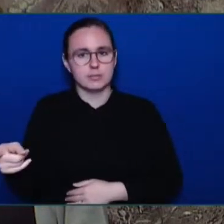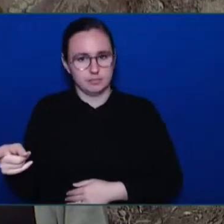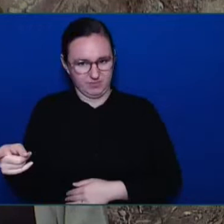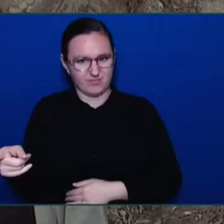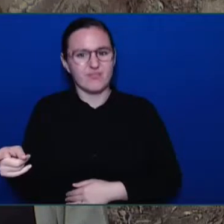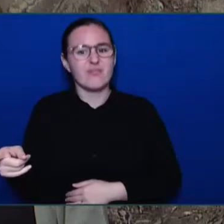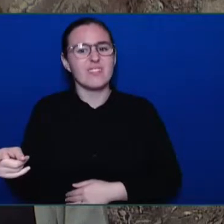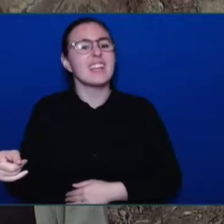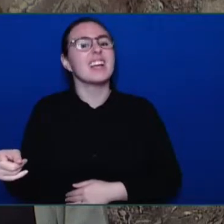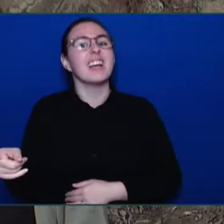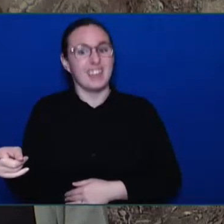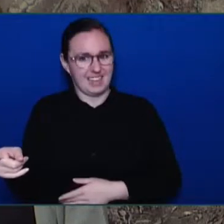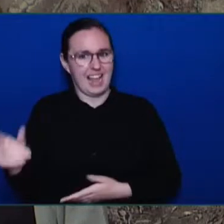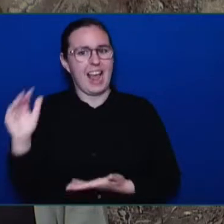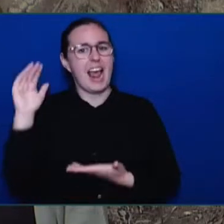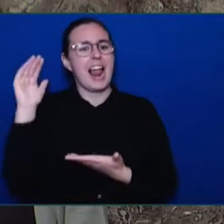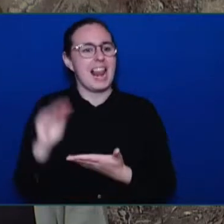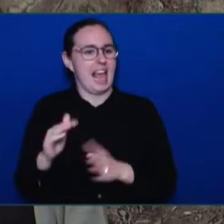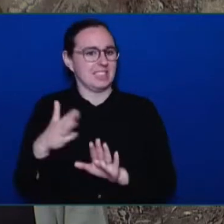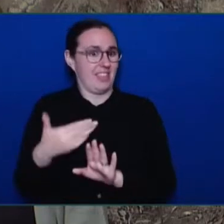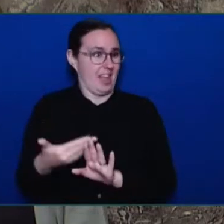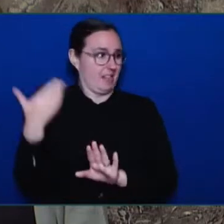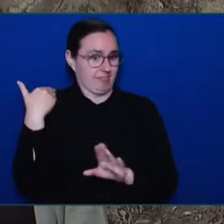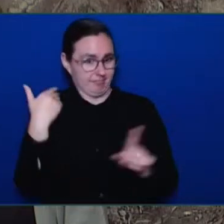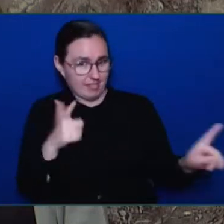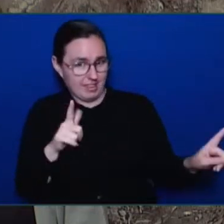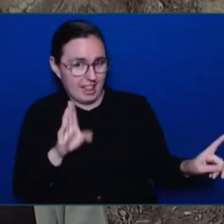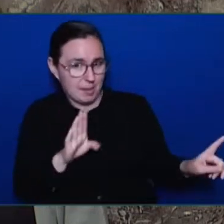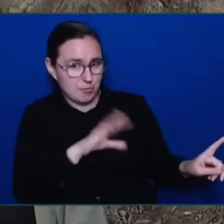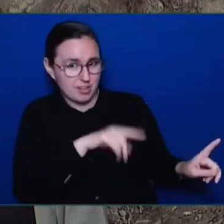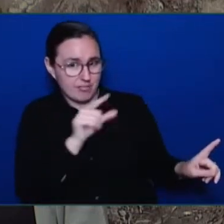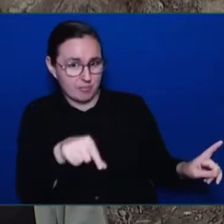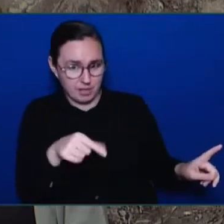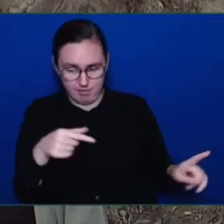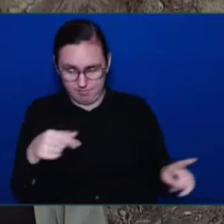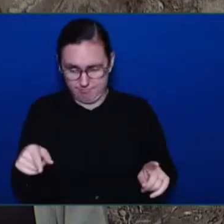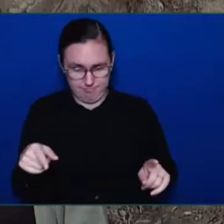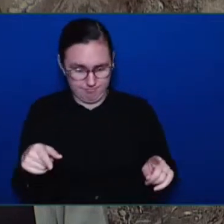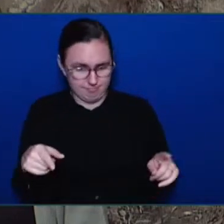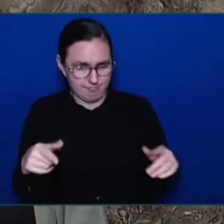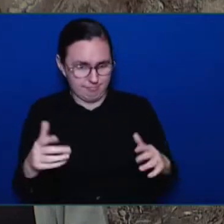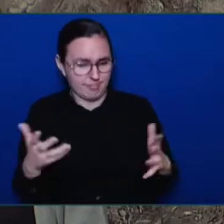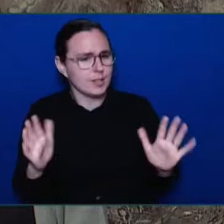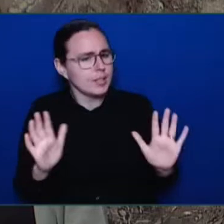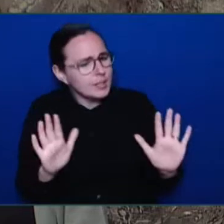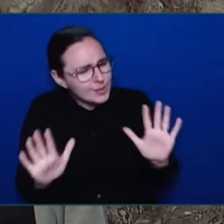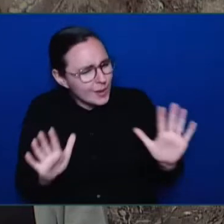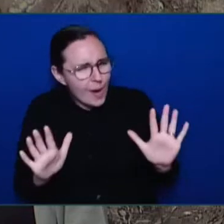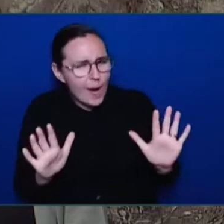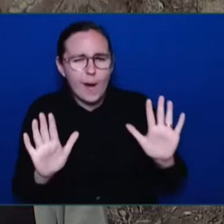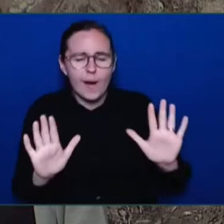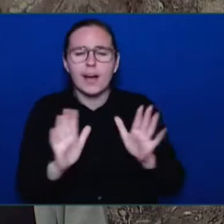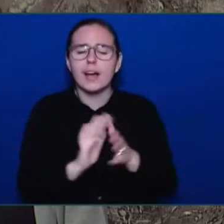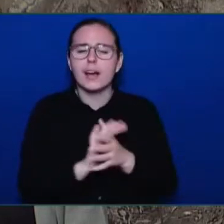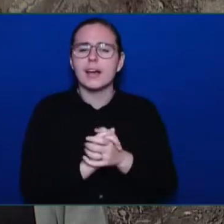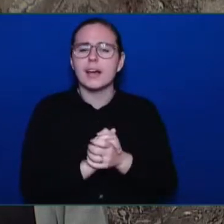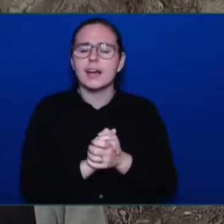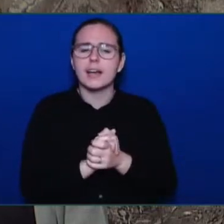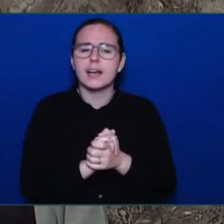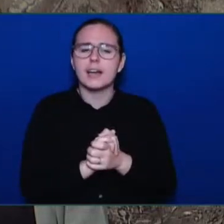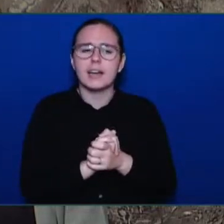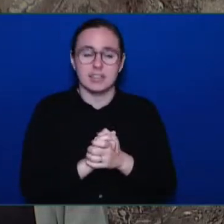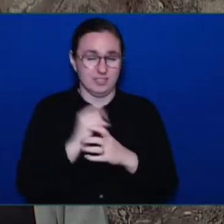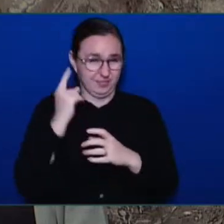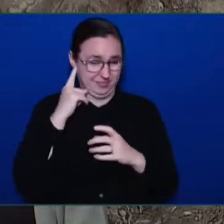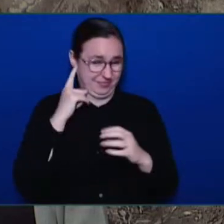Speaker. So reduce the administrative burden, reduce the administrative burden for the Canadian Institute for Health Information, and